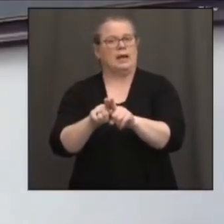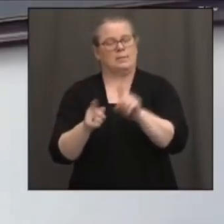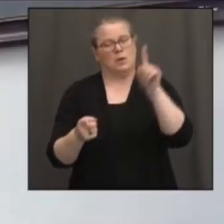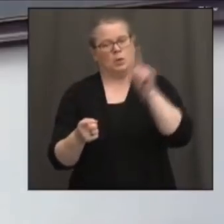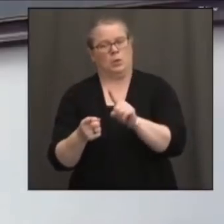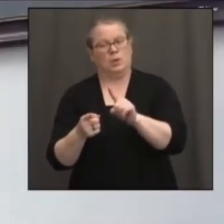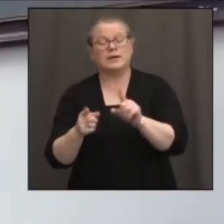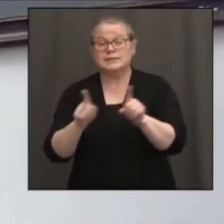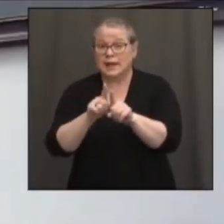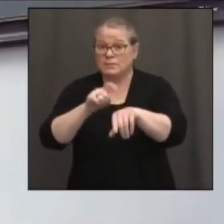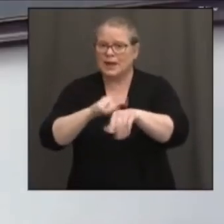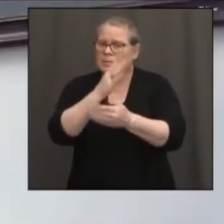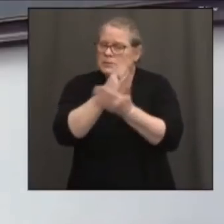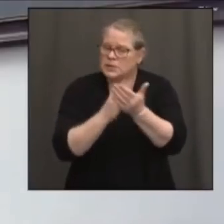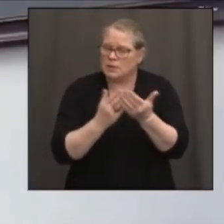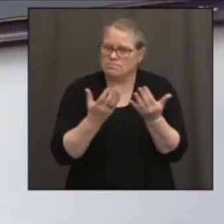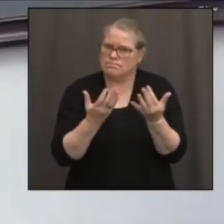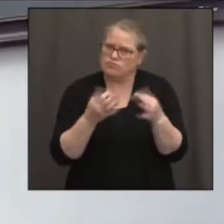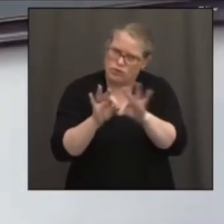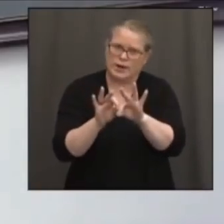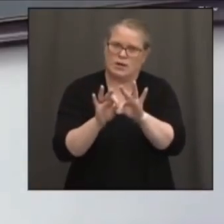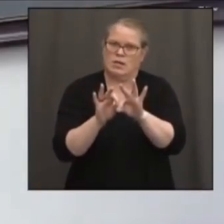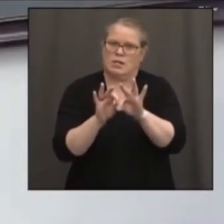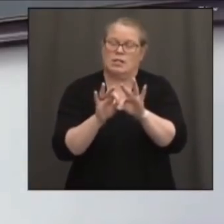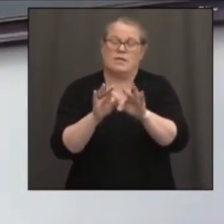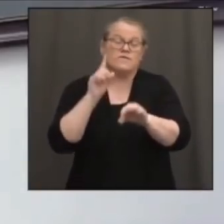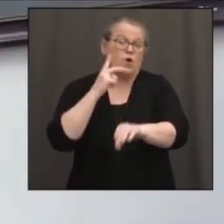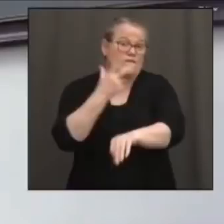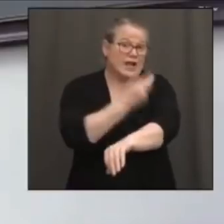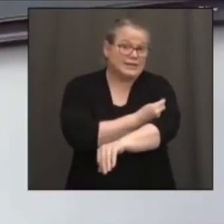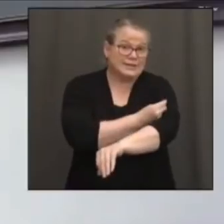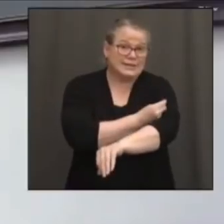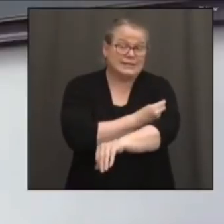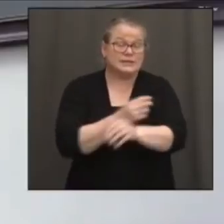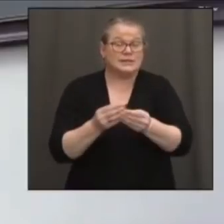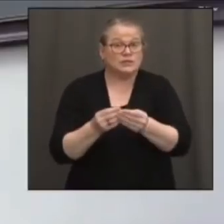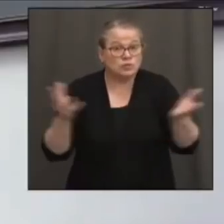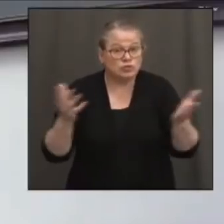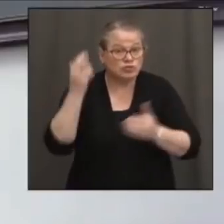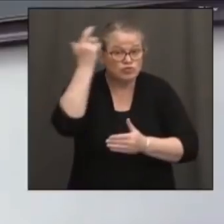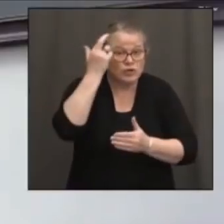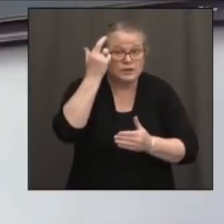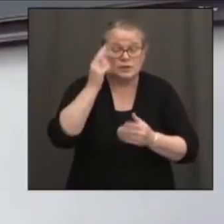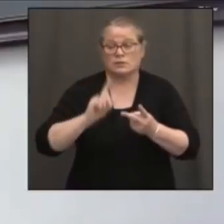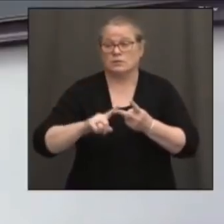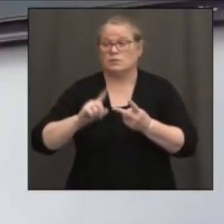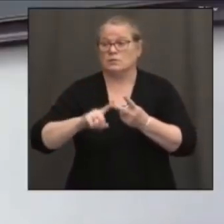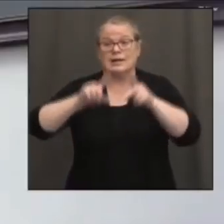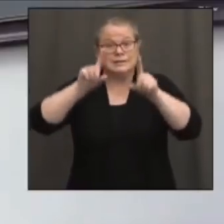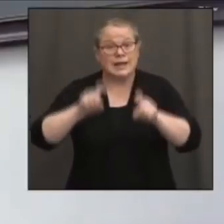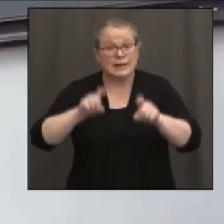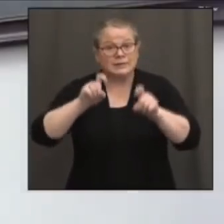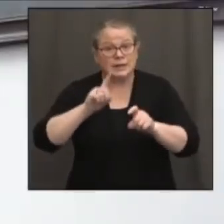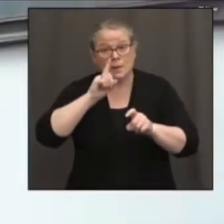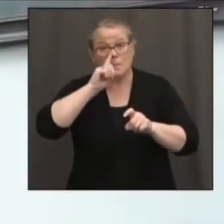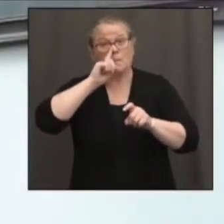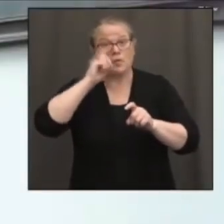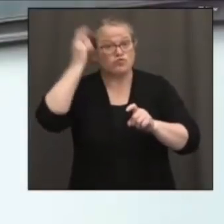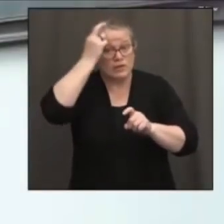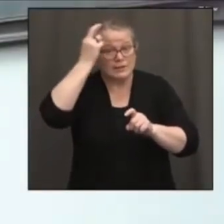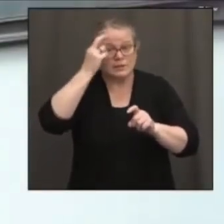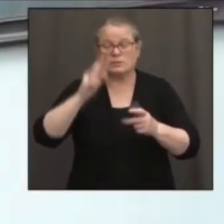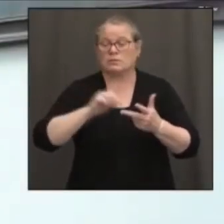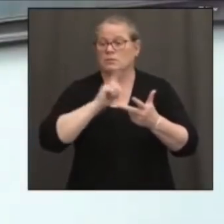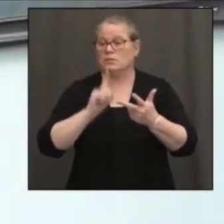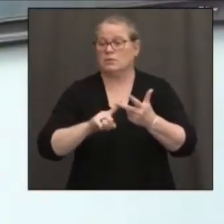emergency orders that are needed for our vaccines distribution, our testing distribution, our outreach